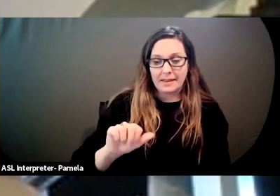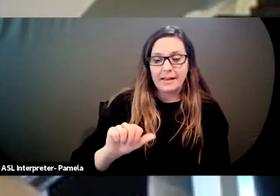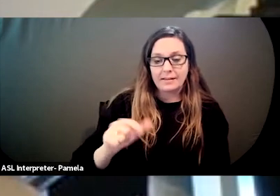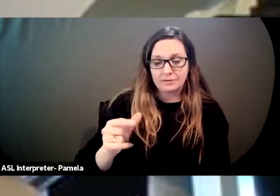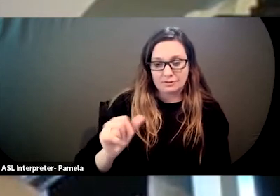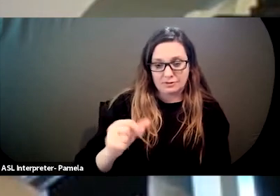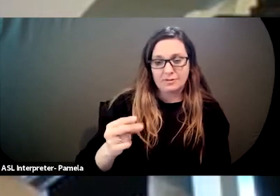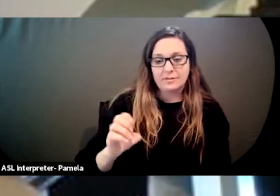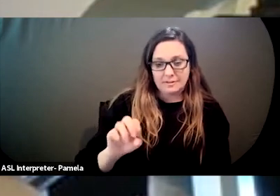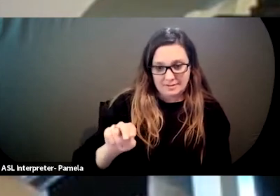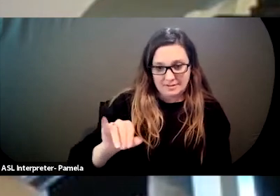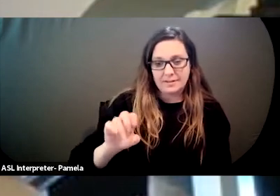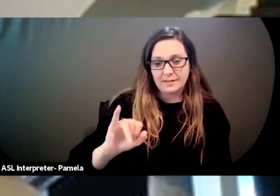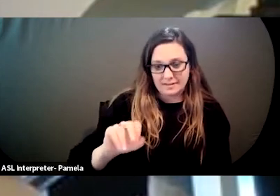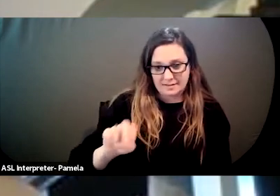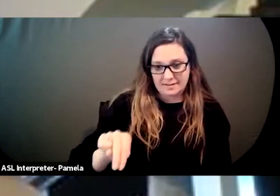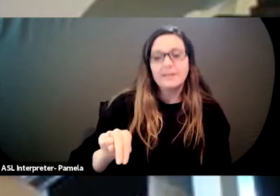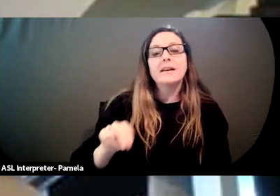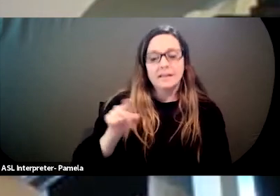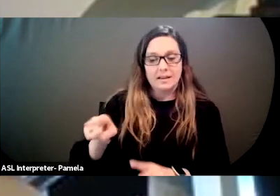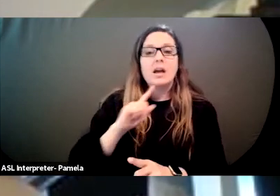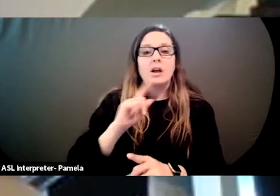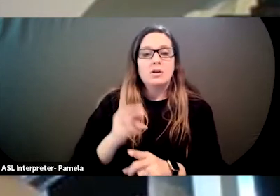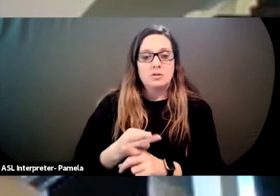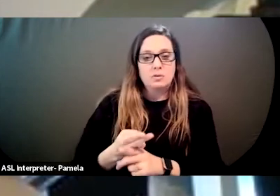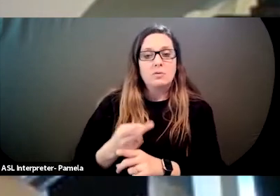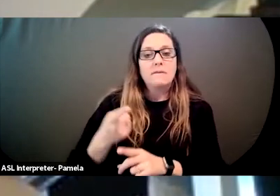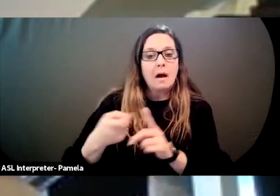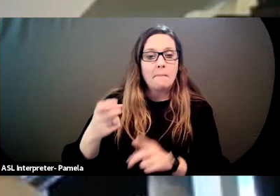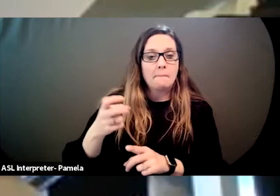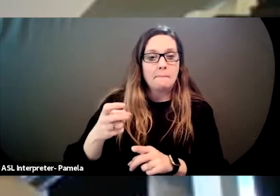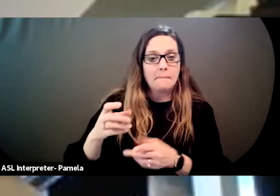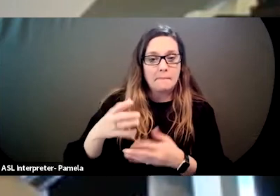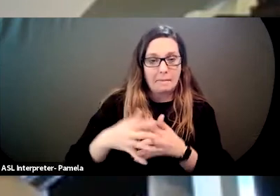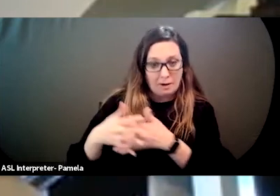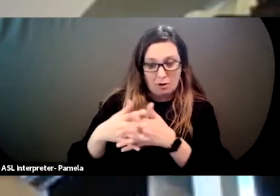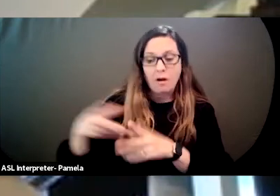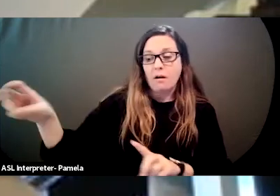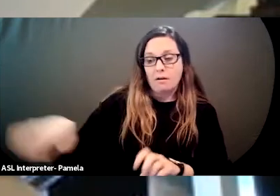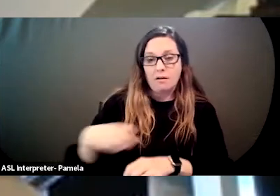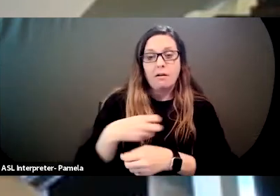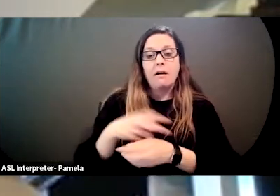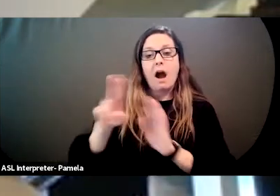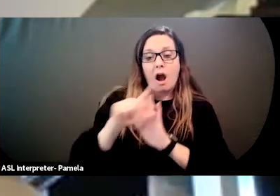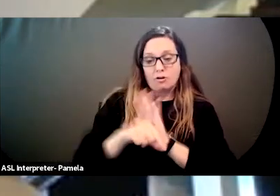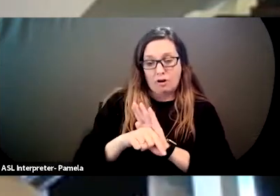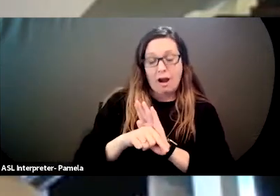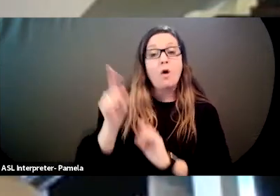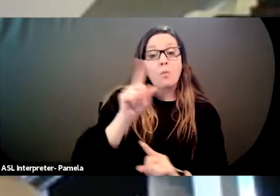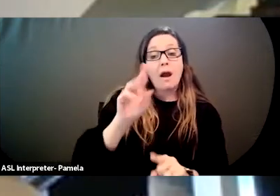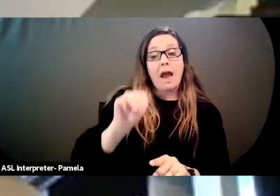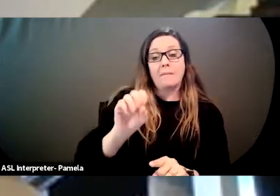her pronouns, is a transfer student from America who's currently doing her undergraduate degree in psychology at Mount St.